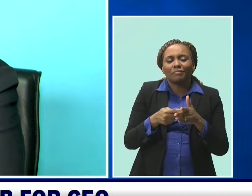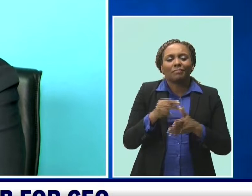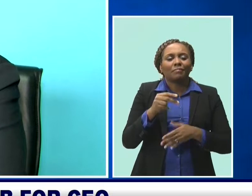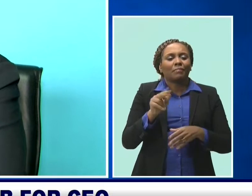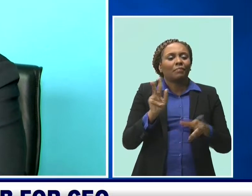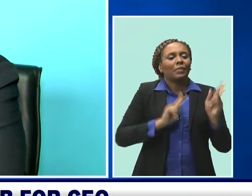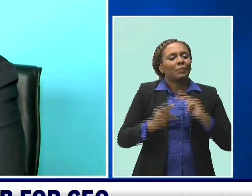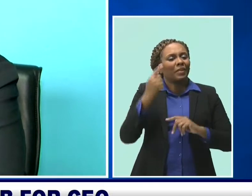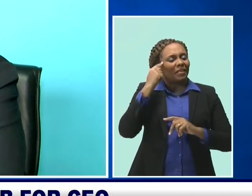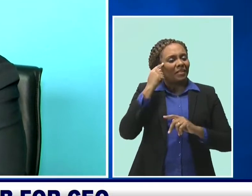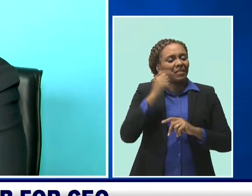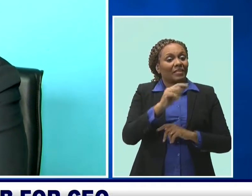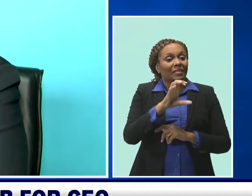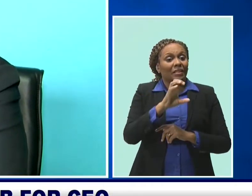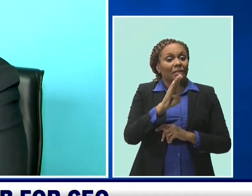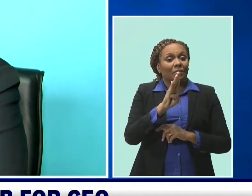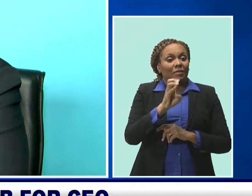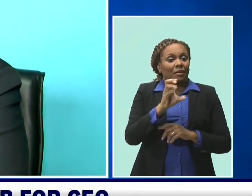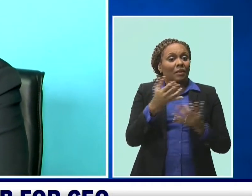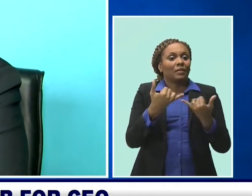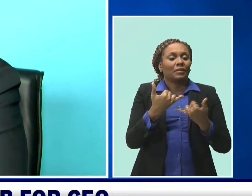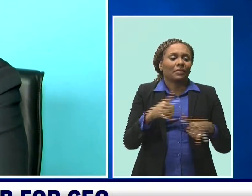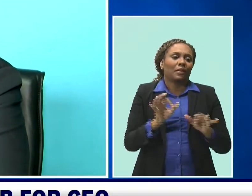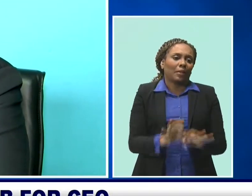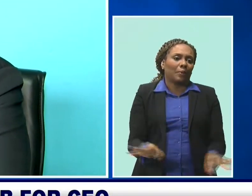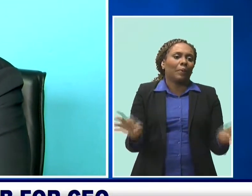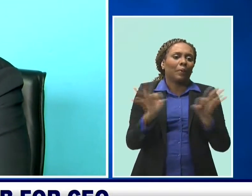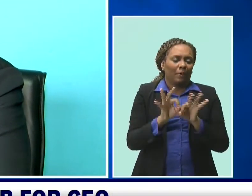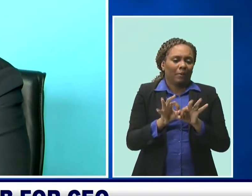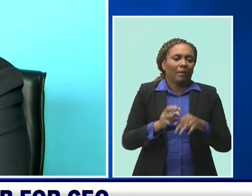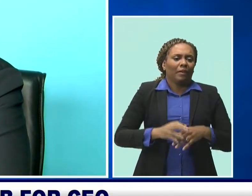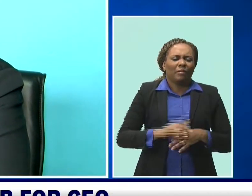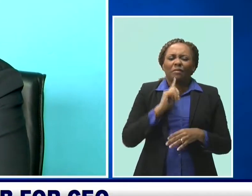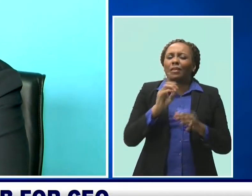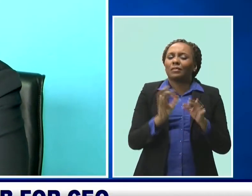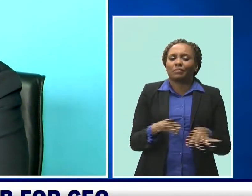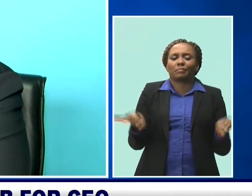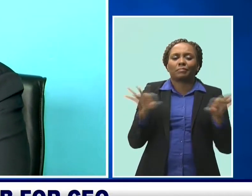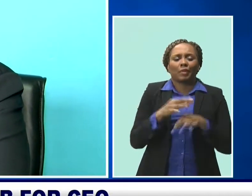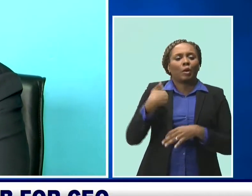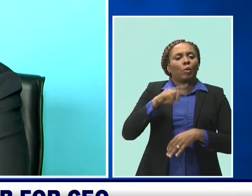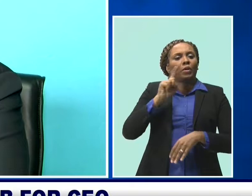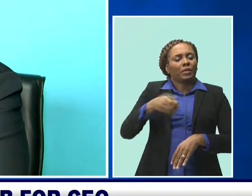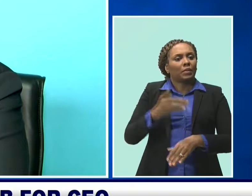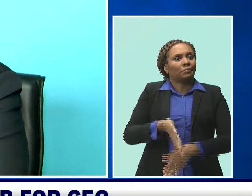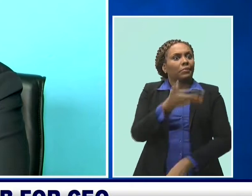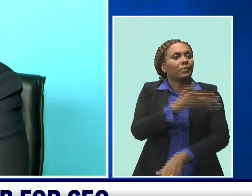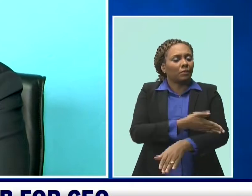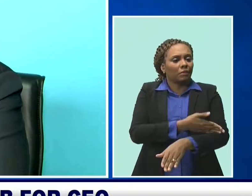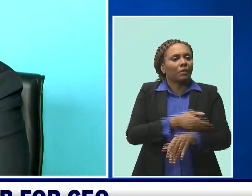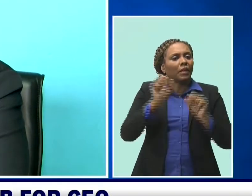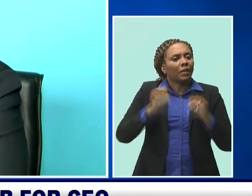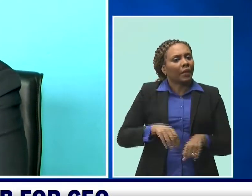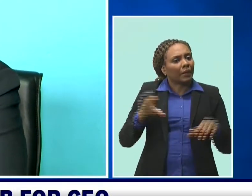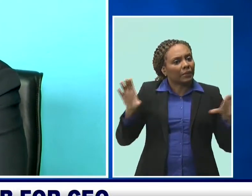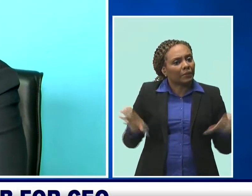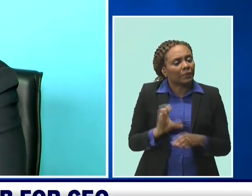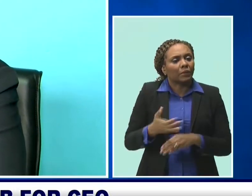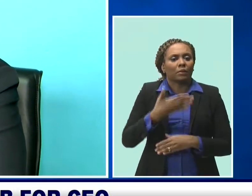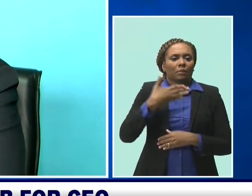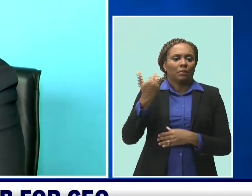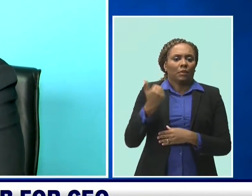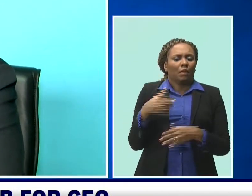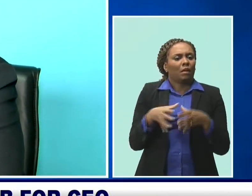to Barbadians, and that is very important, that we up our game. I know we can do better. There are a lot of